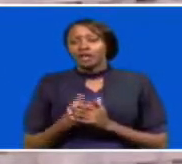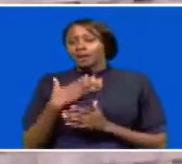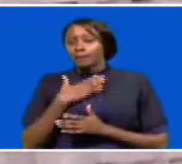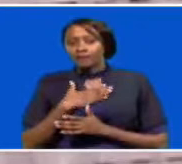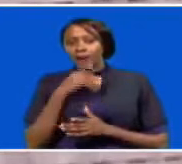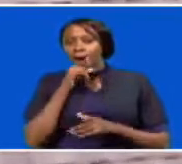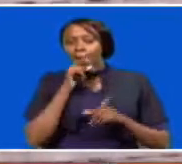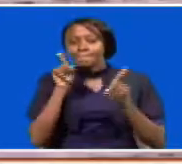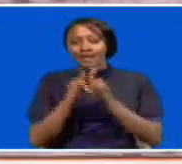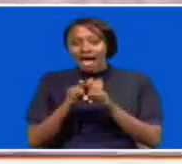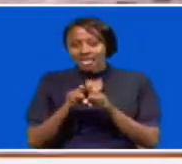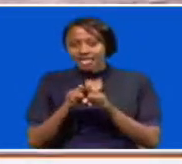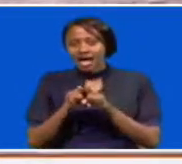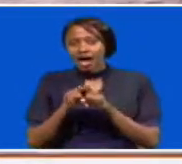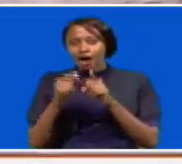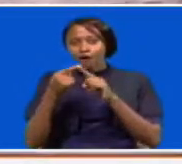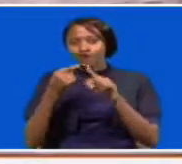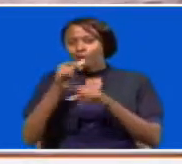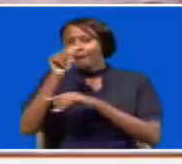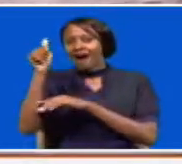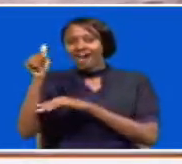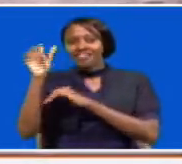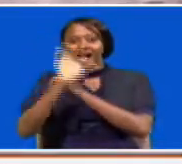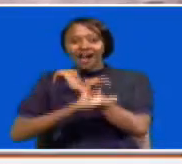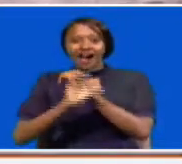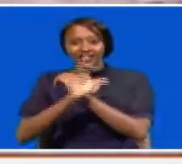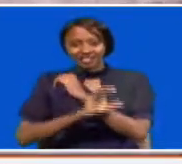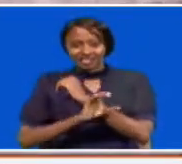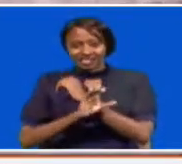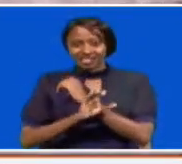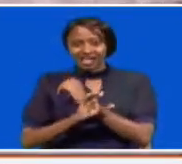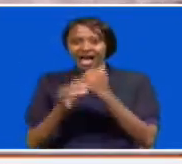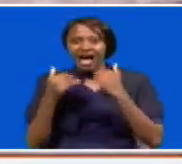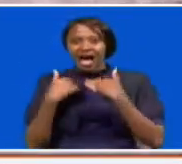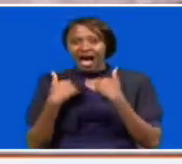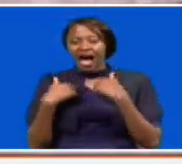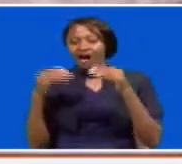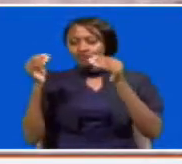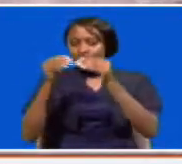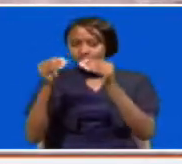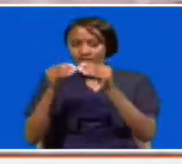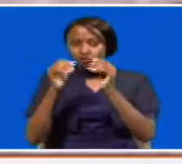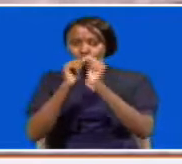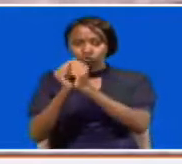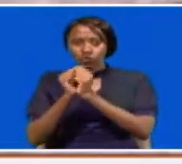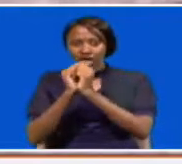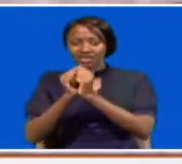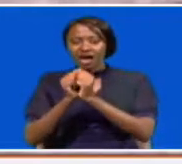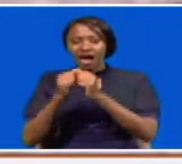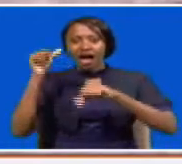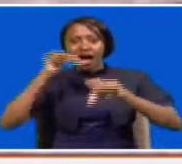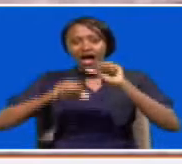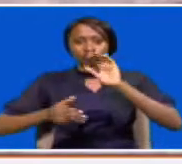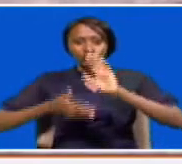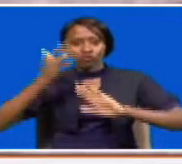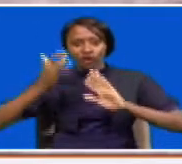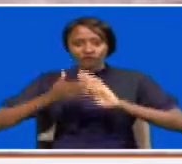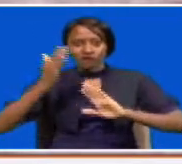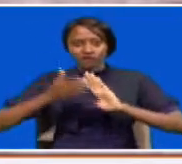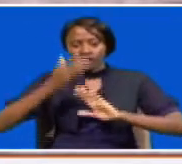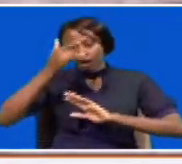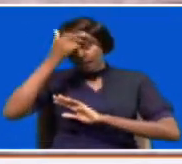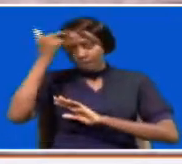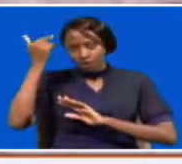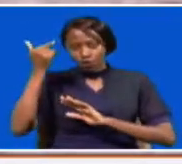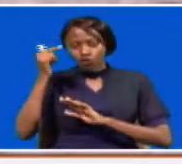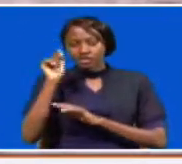of state from the other countries, have convened so that we can take charge of not just